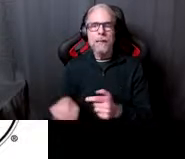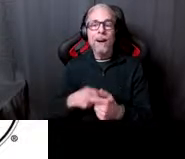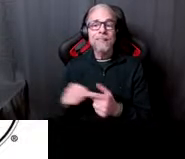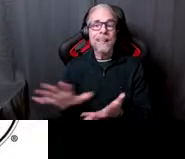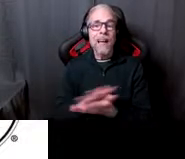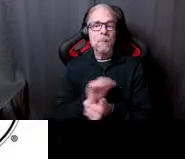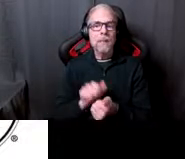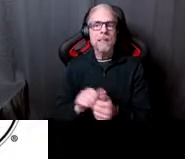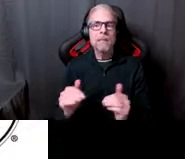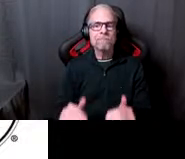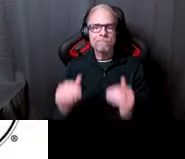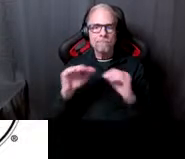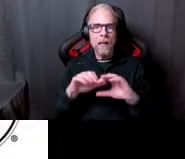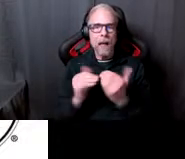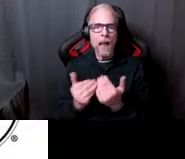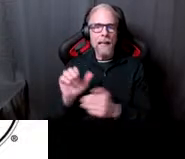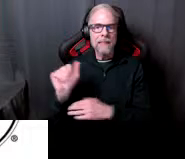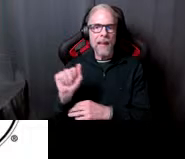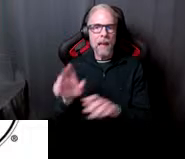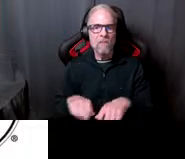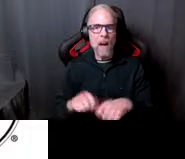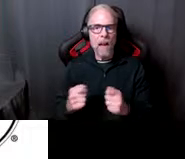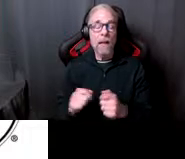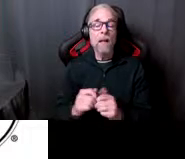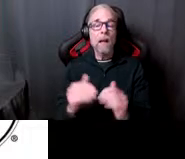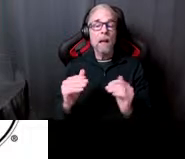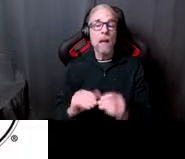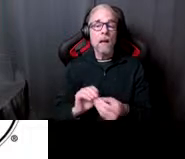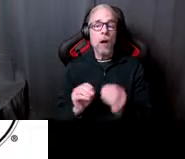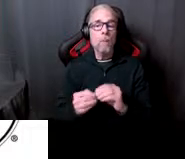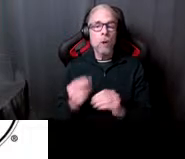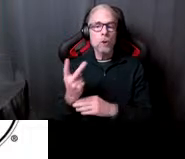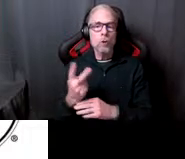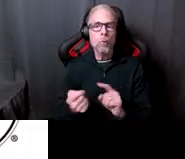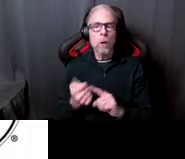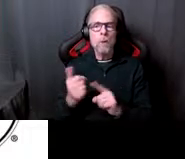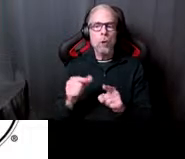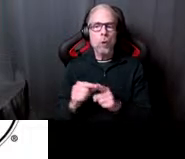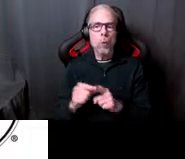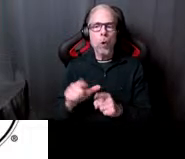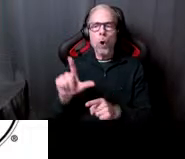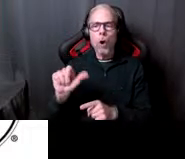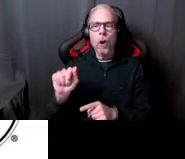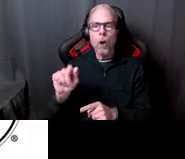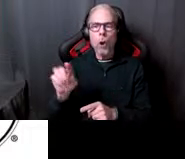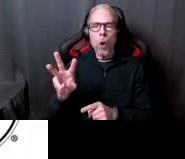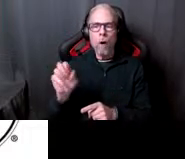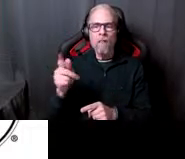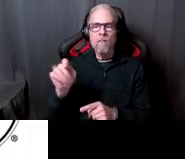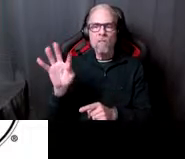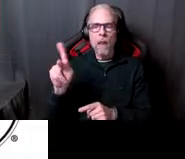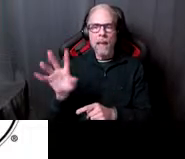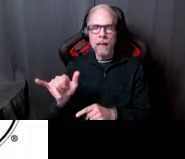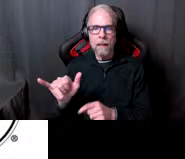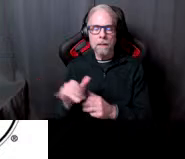violation. Under 2, we remove the word lawfully.